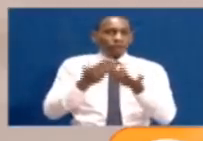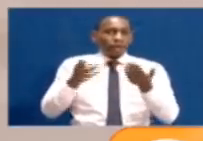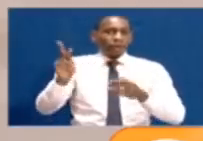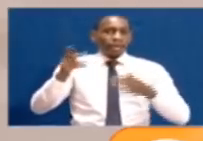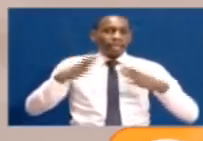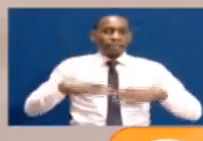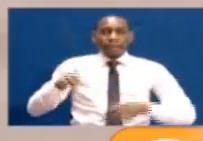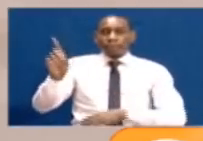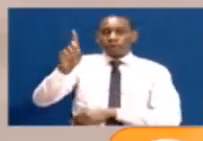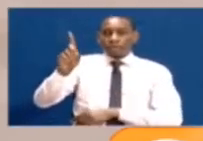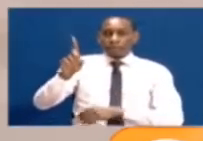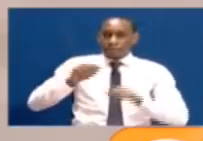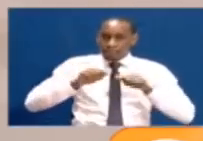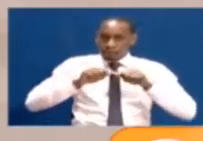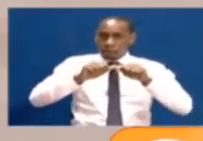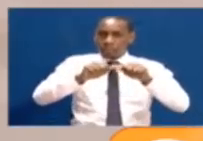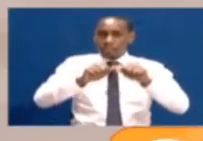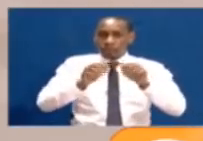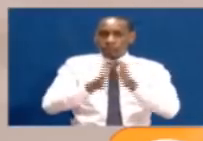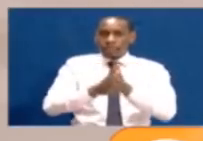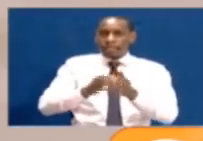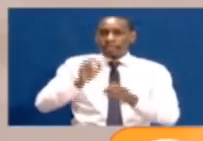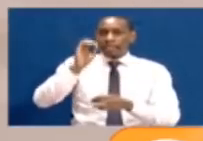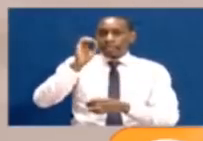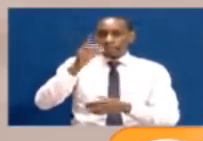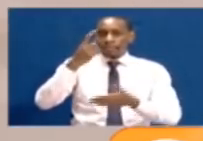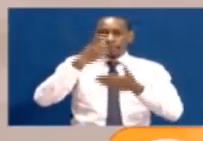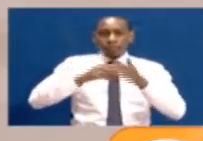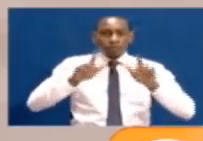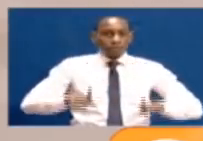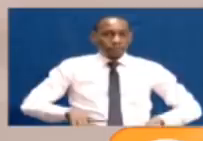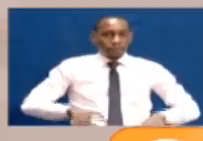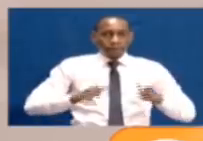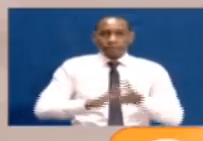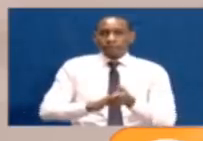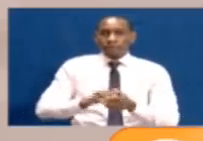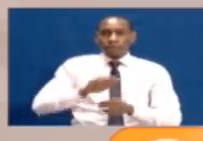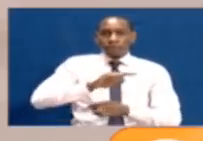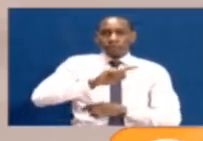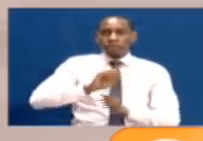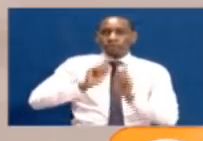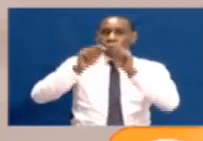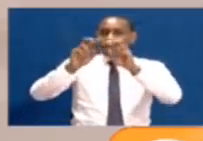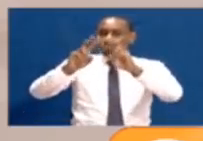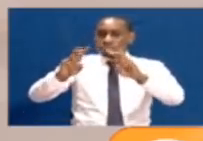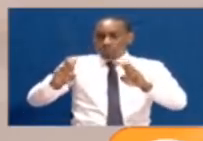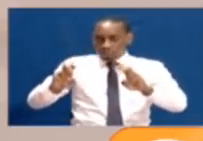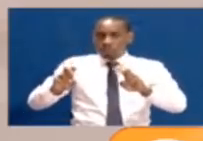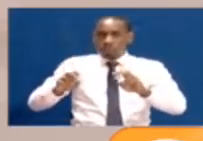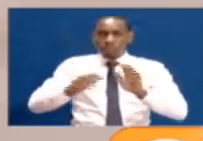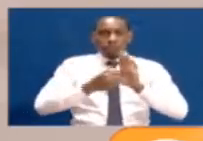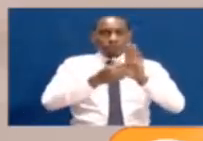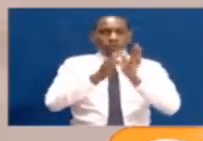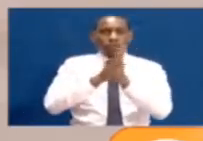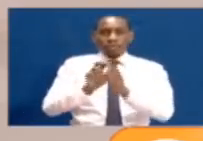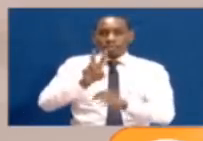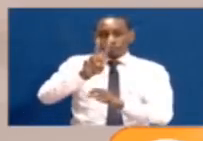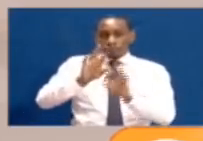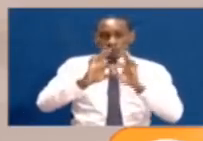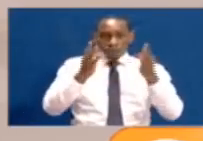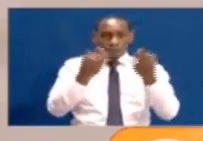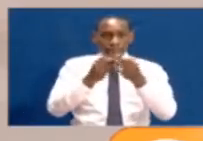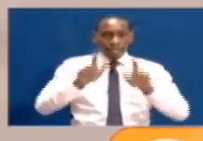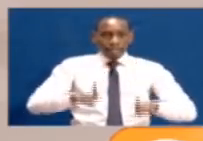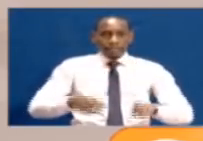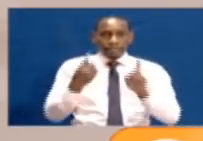Kenyans in Nairobi managing the rising cost of living? Well, we sought to find out and bring you the stories of two families